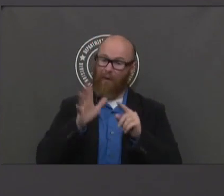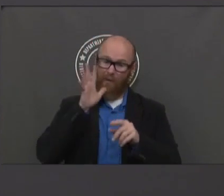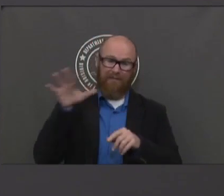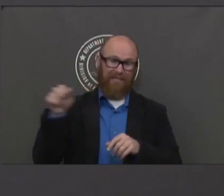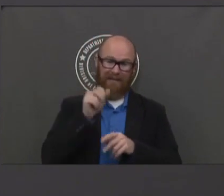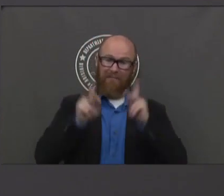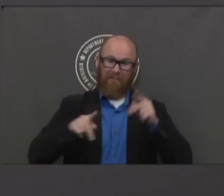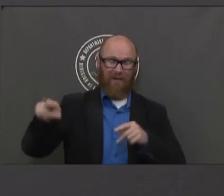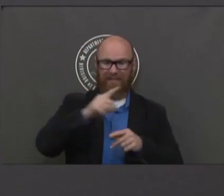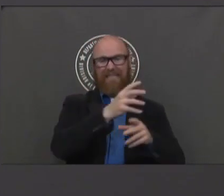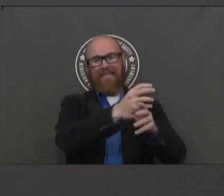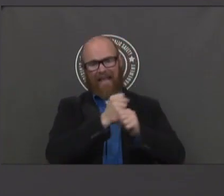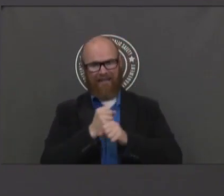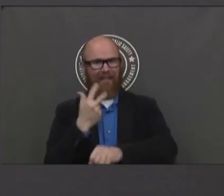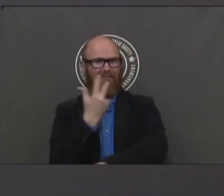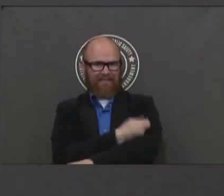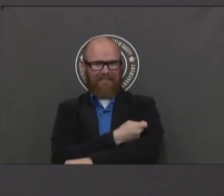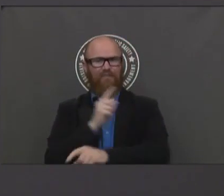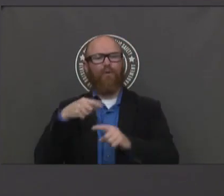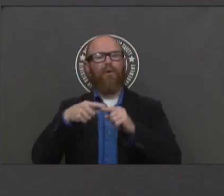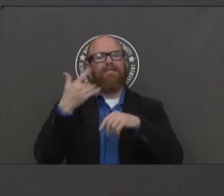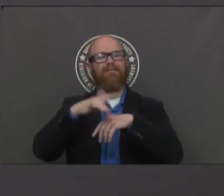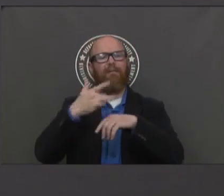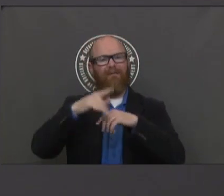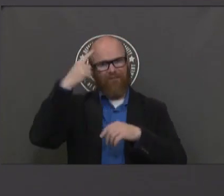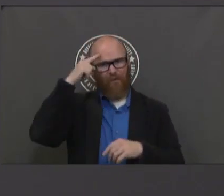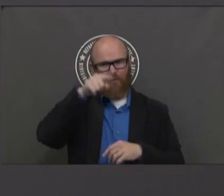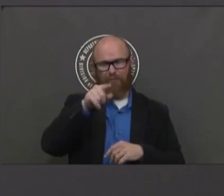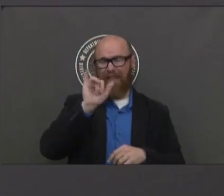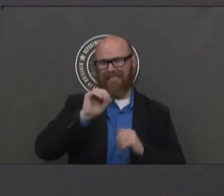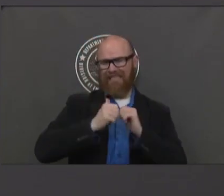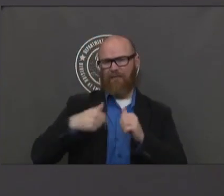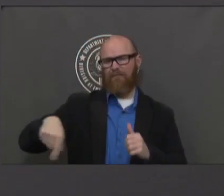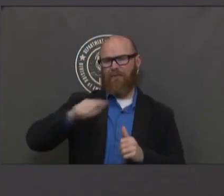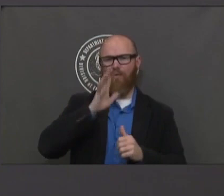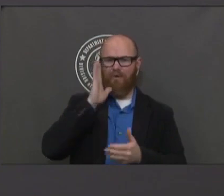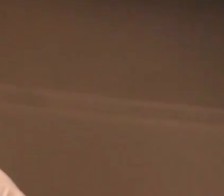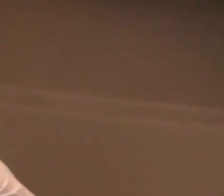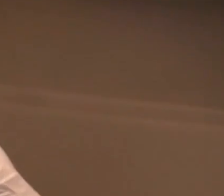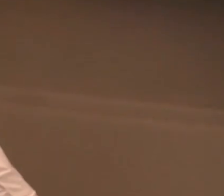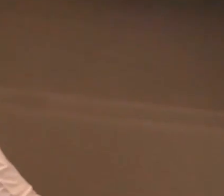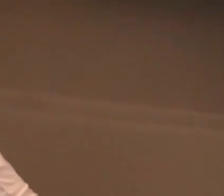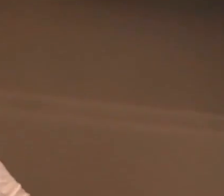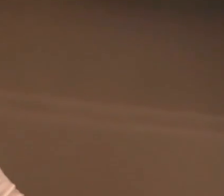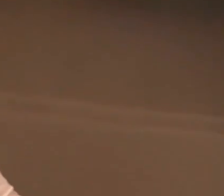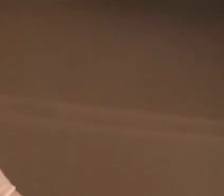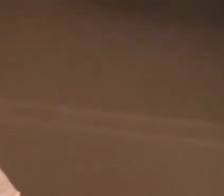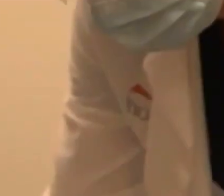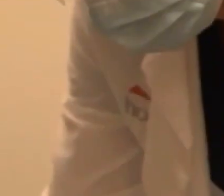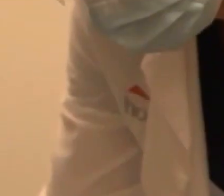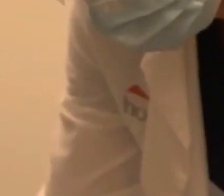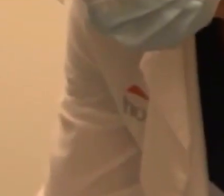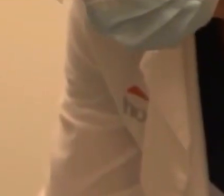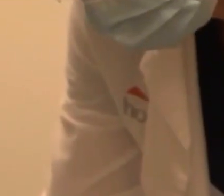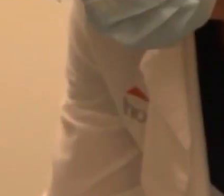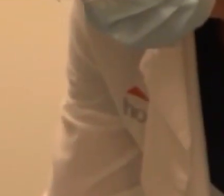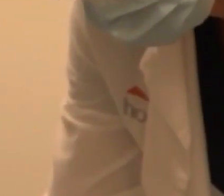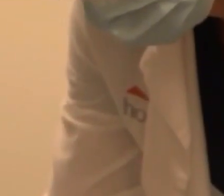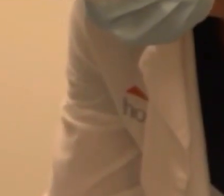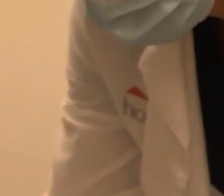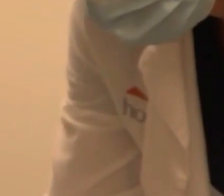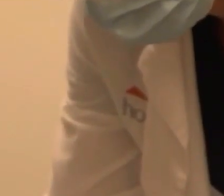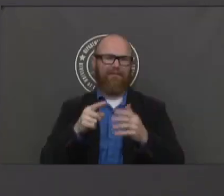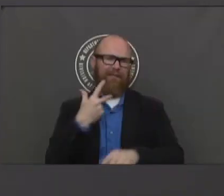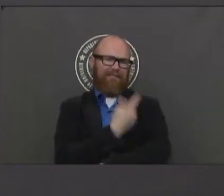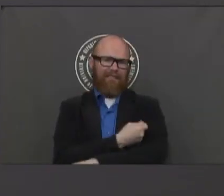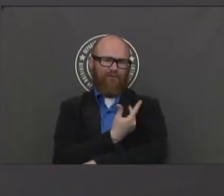the vaccine when it's available to them. And that's how we will stop this pandemic and save lives. Plans are being made to ensure no one falls between